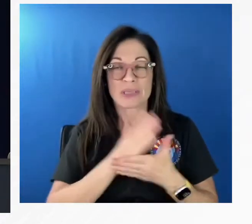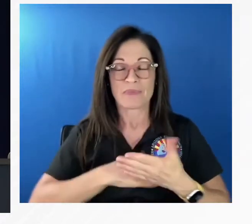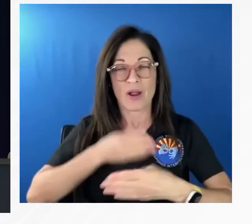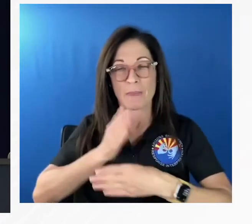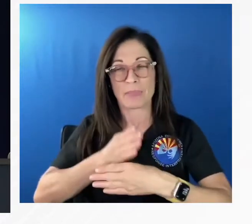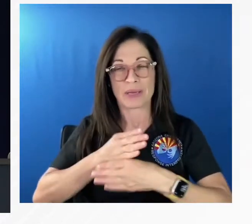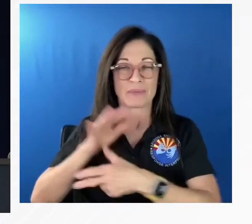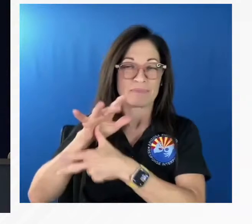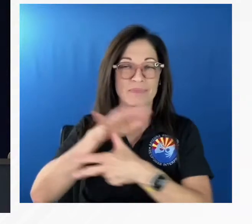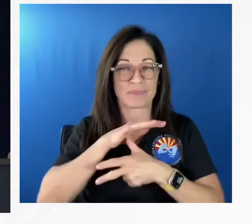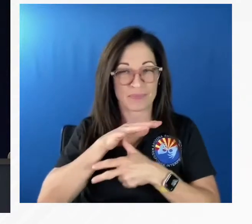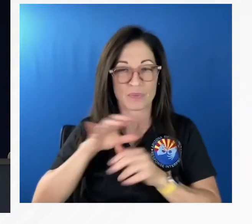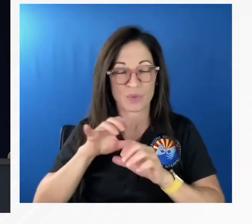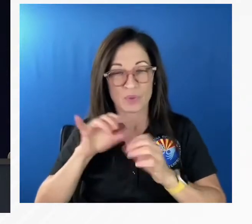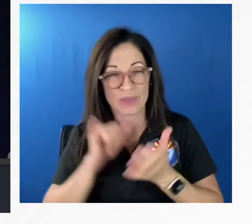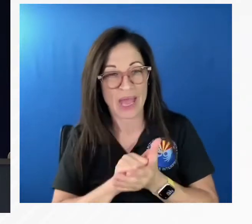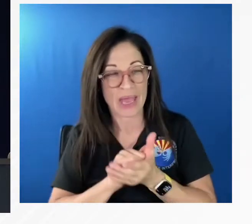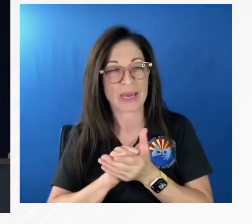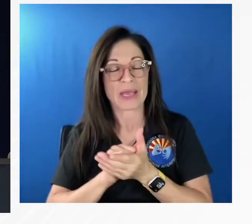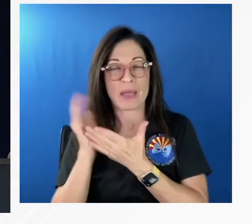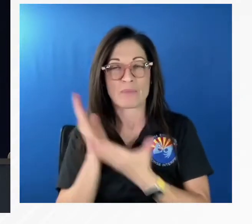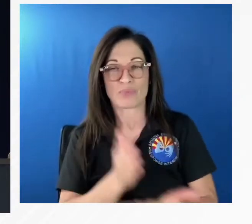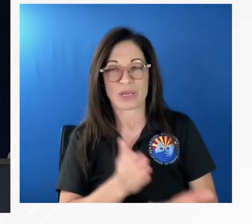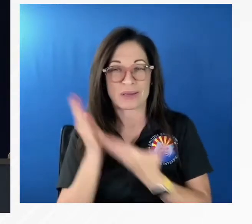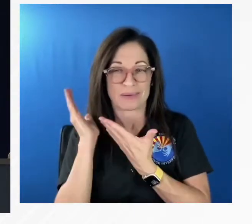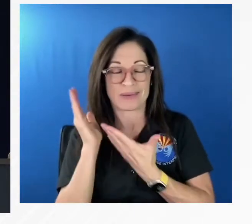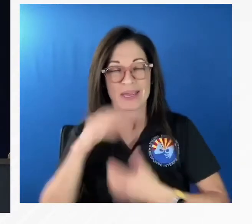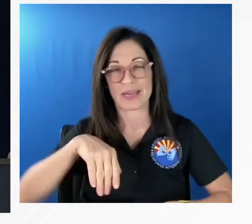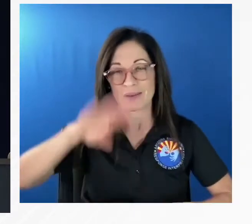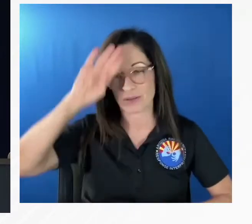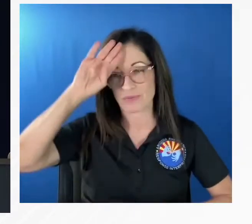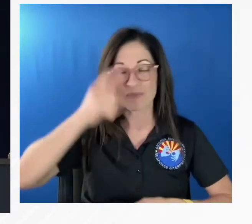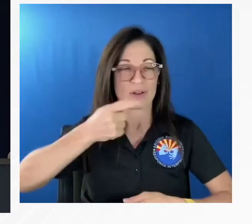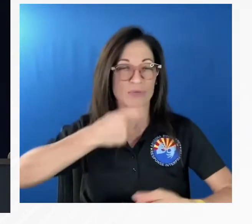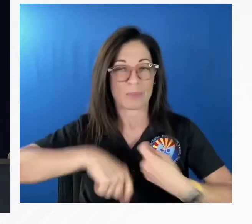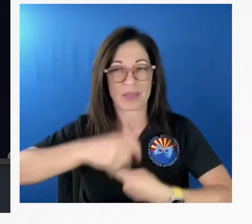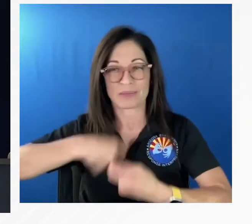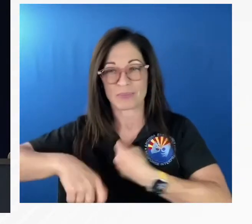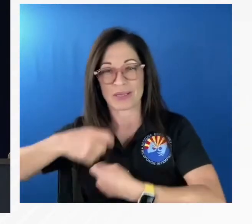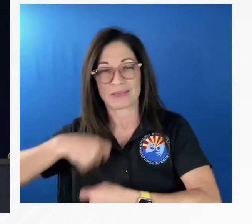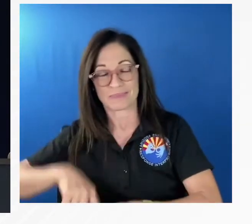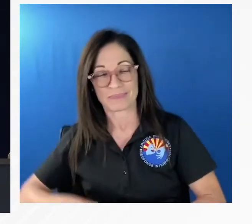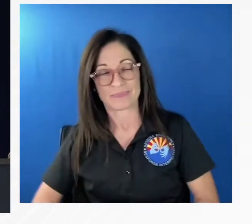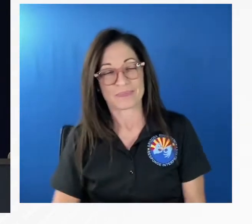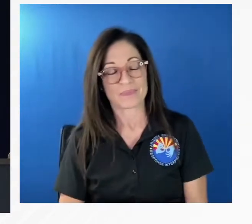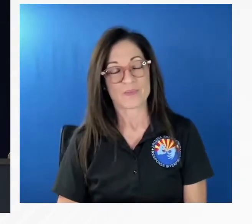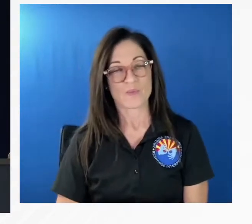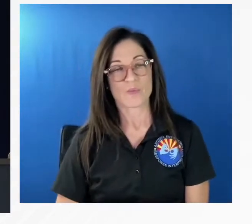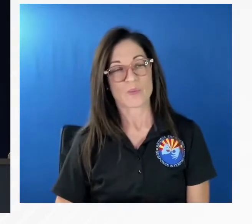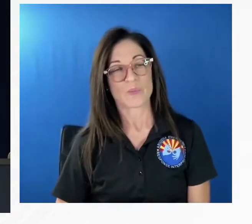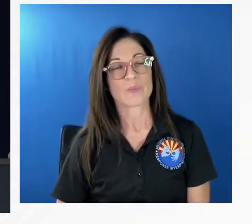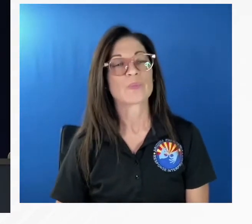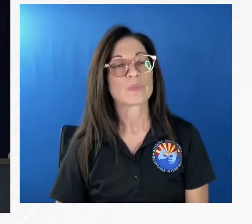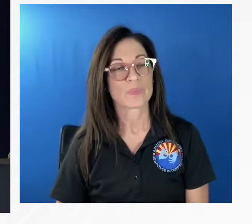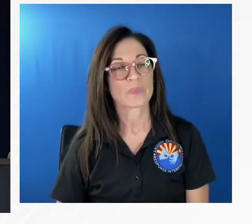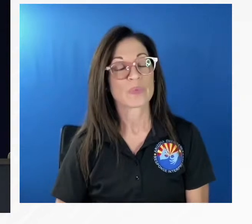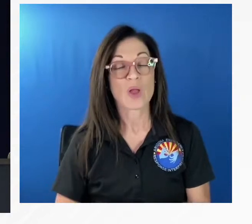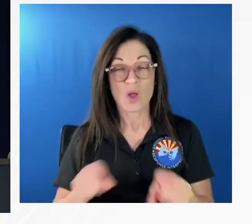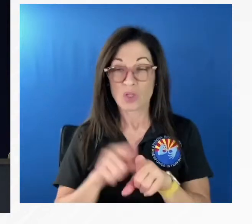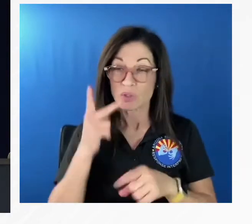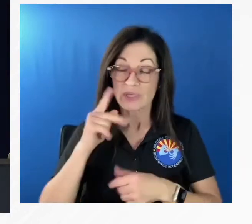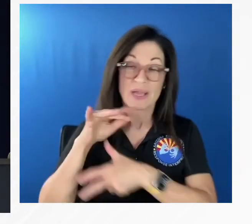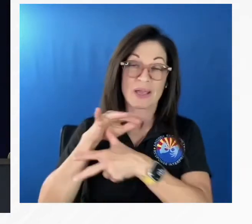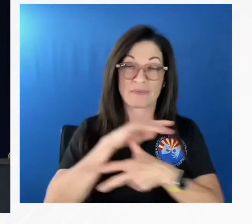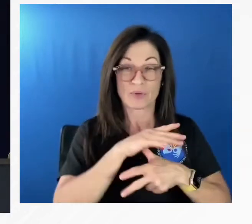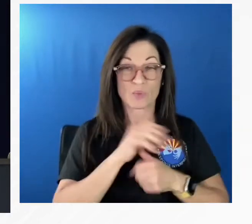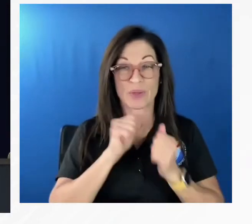that, flying those crews in and out to replace some of them and bring some out where they're not needed anymore. And then you also see those helicopters doing water